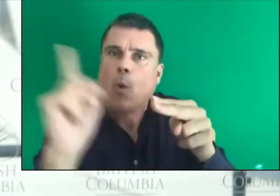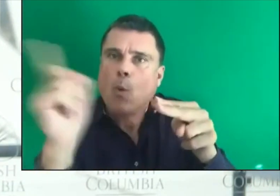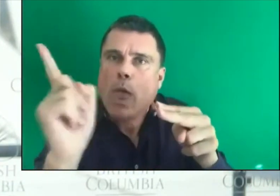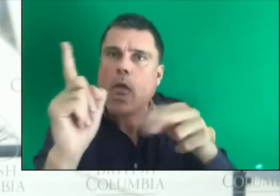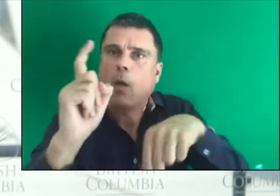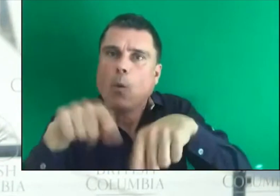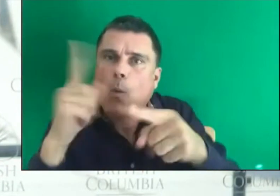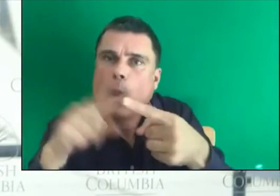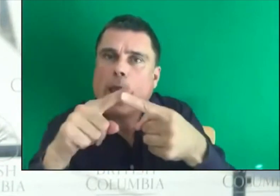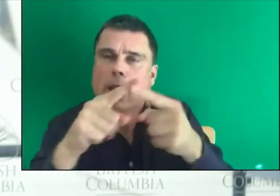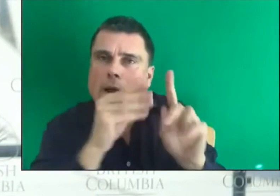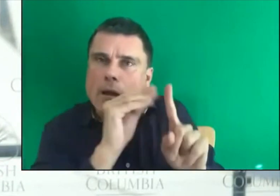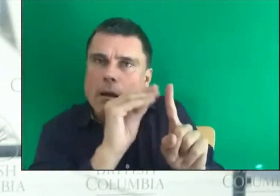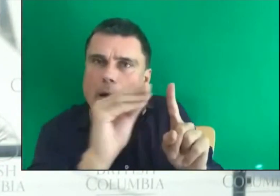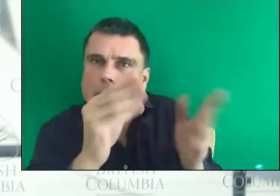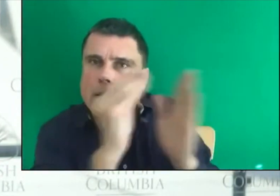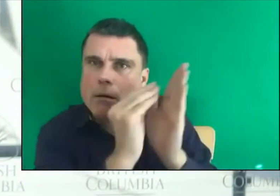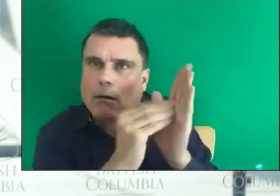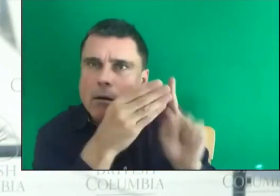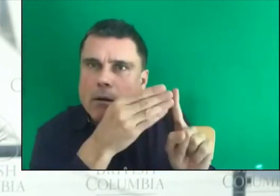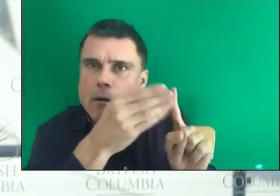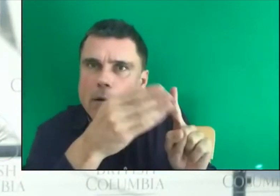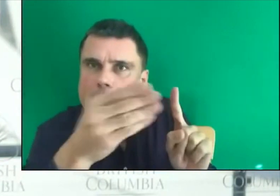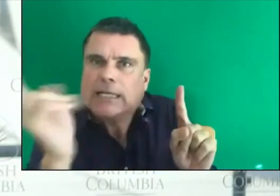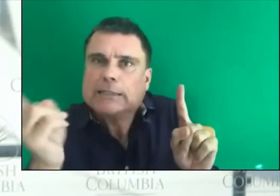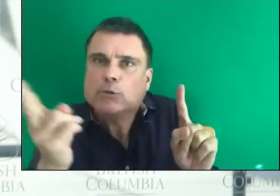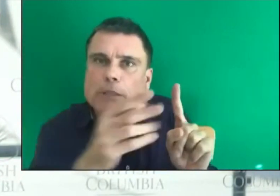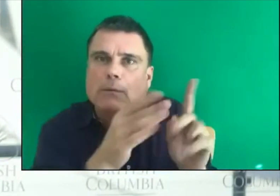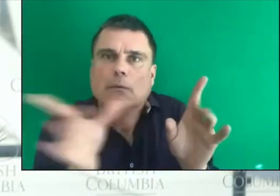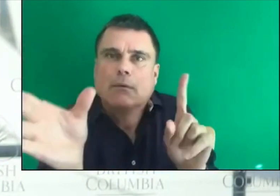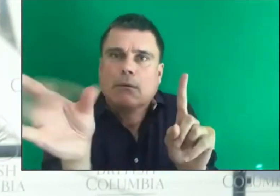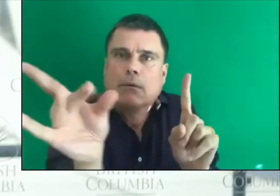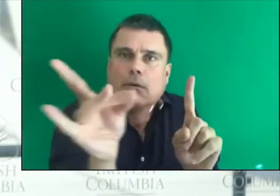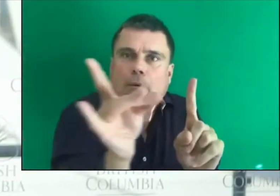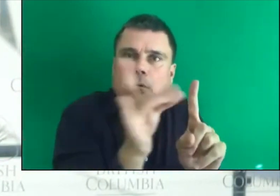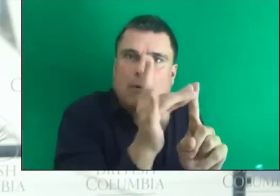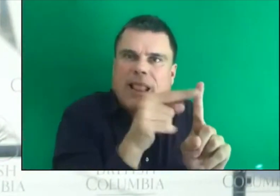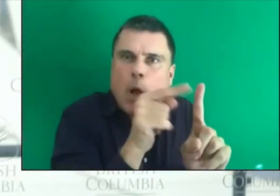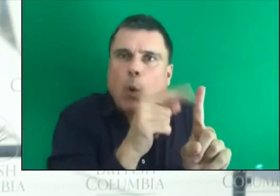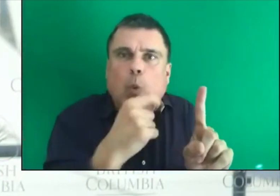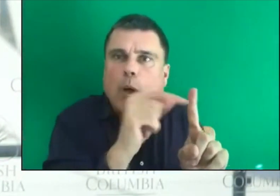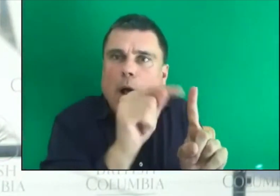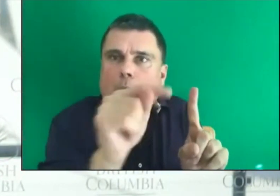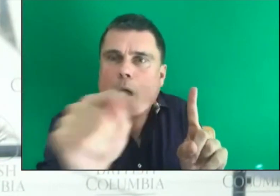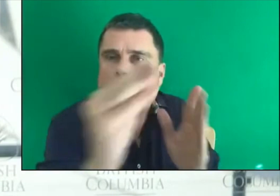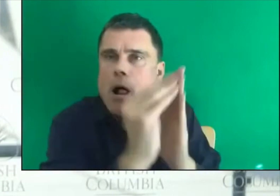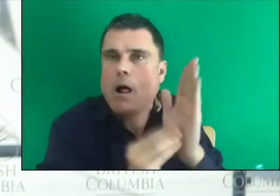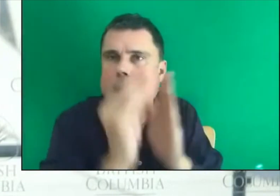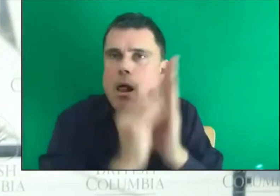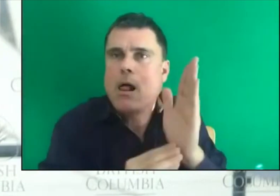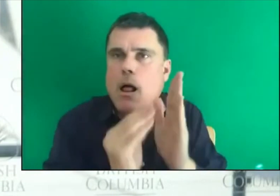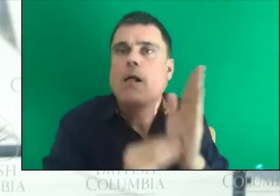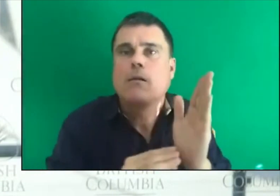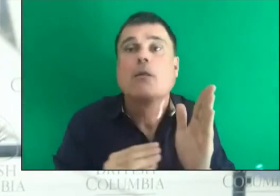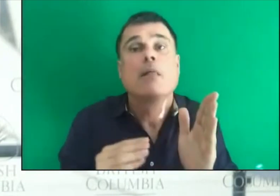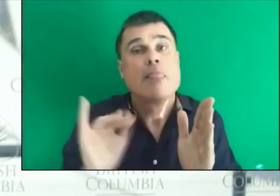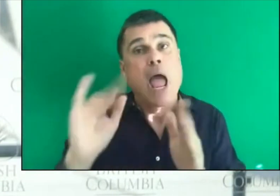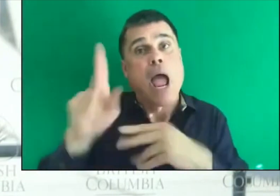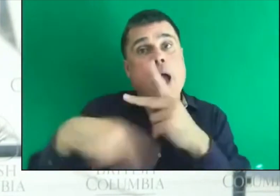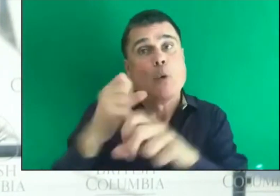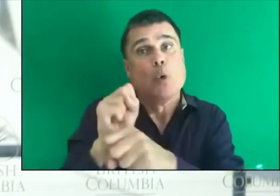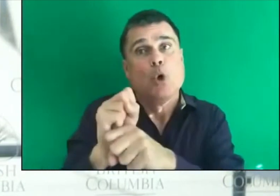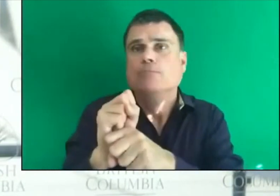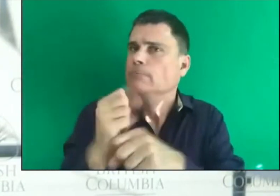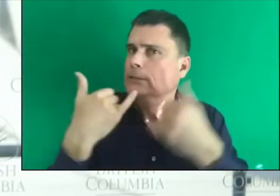been able to continue with our aggressive and very pinpoint contact tracing and our case